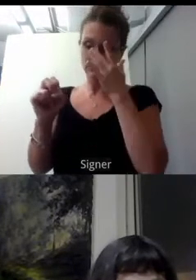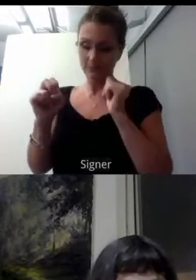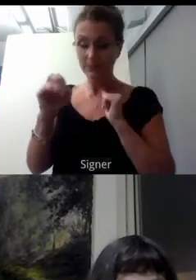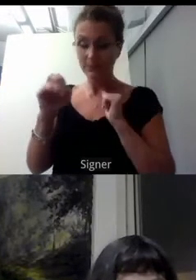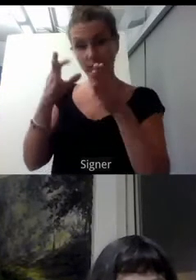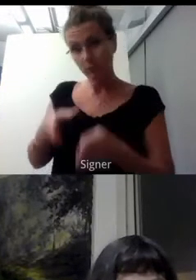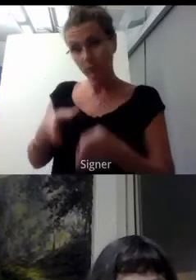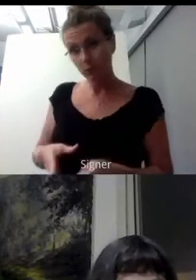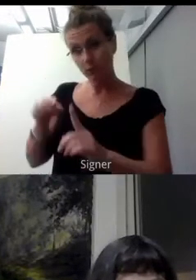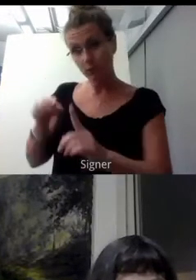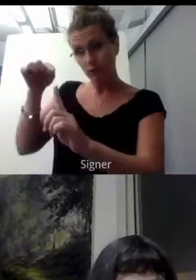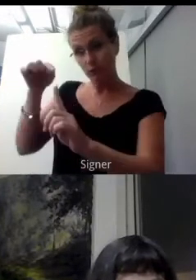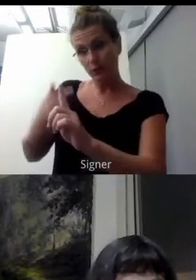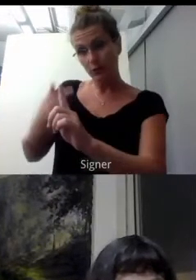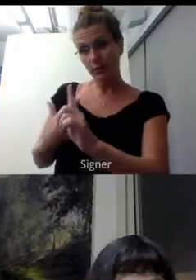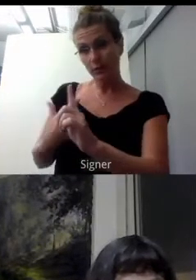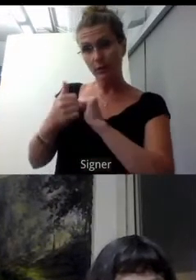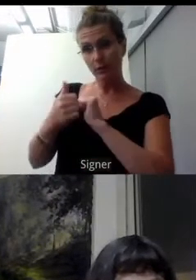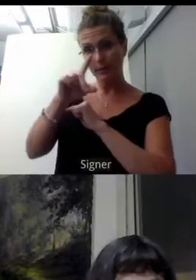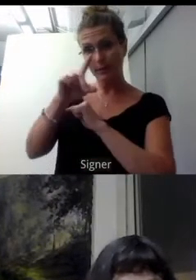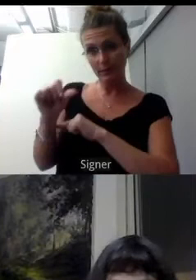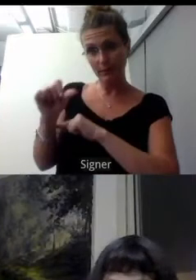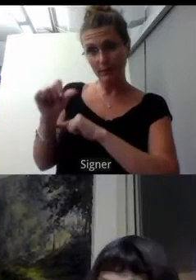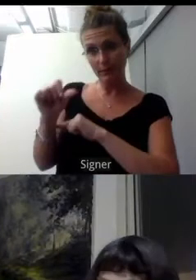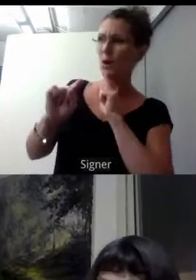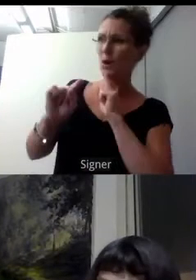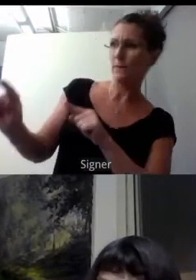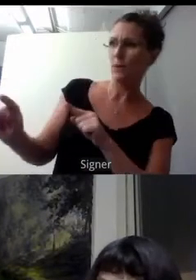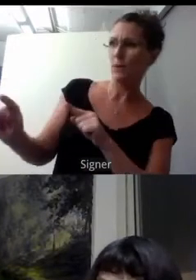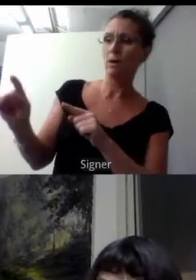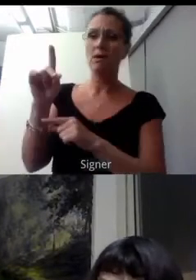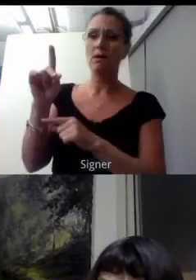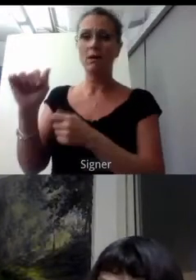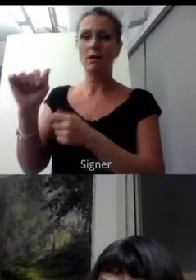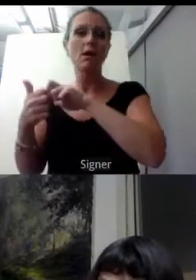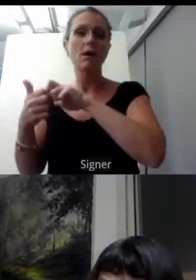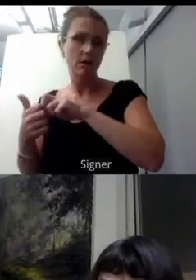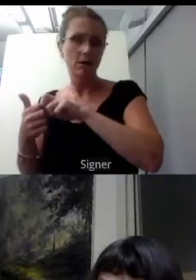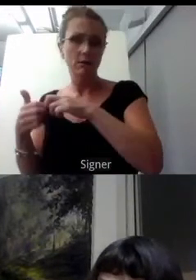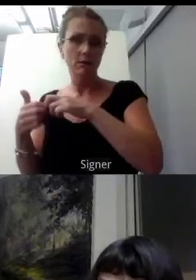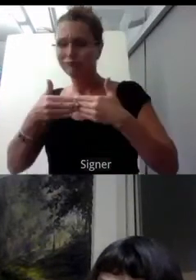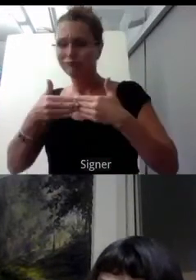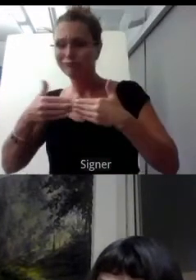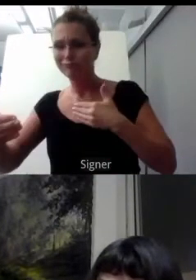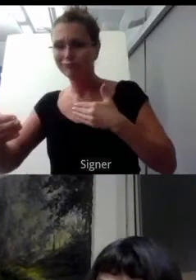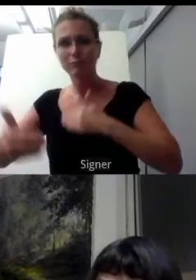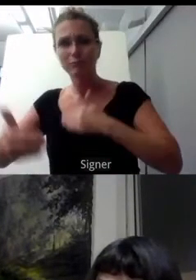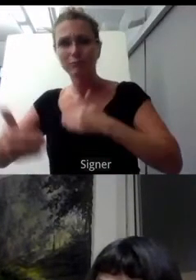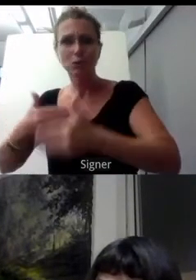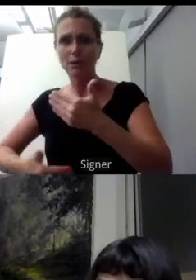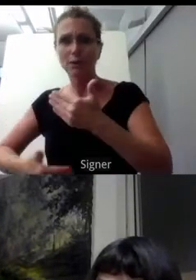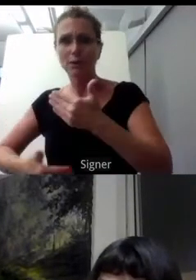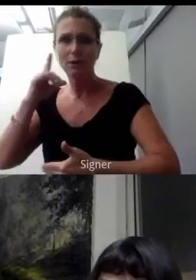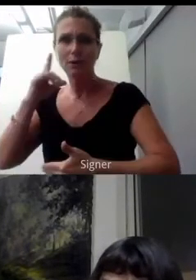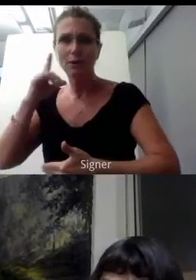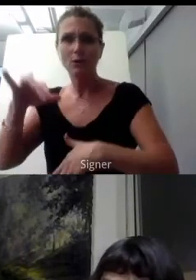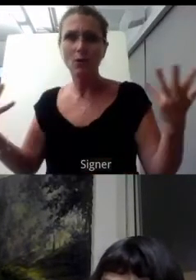an accessibility problem. What happens? What do you folks do with that?